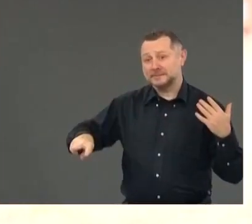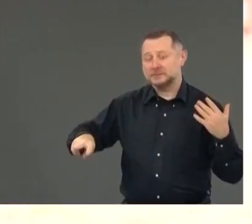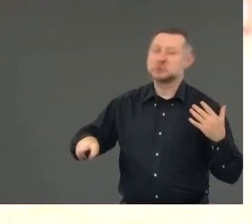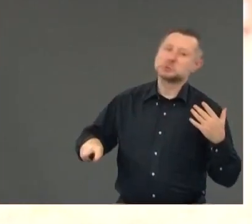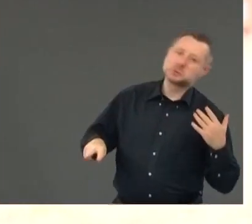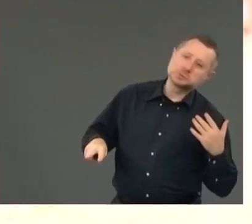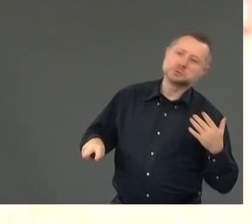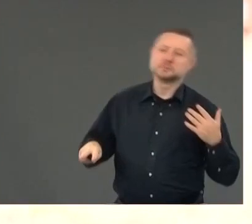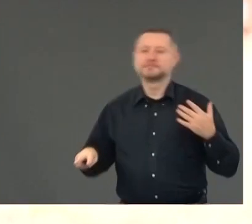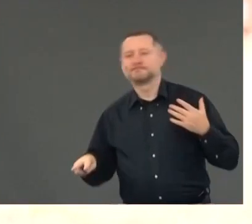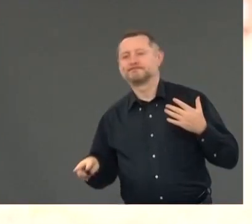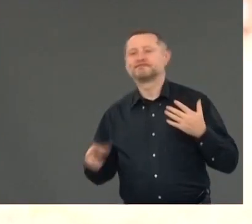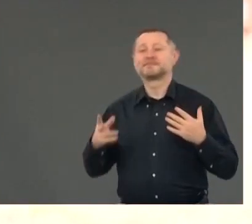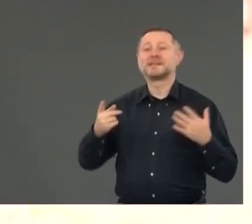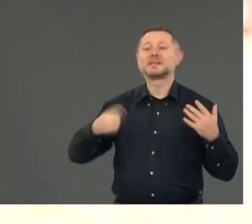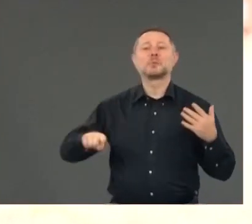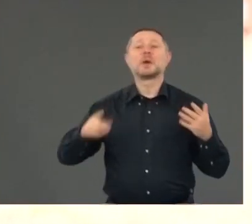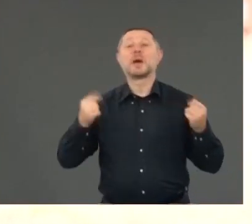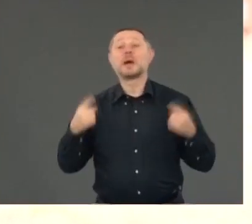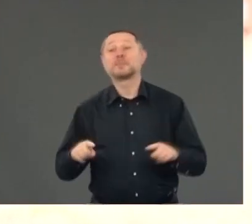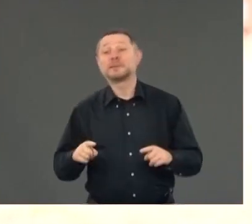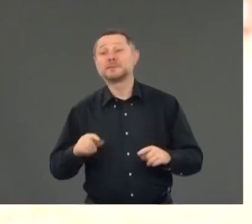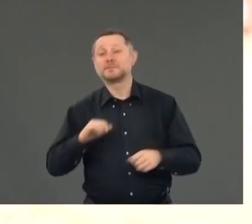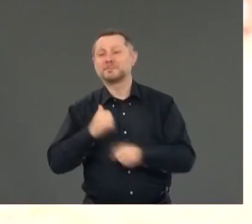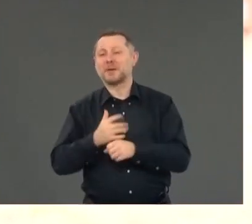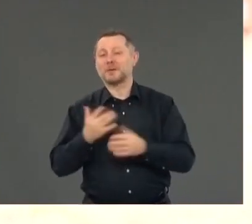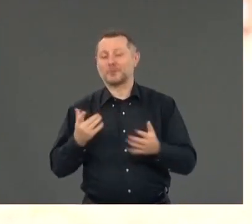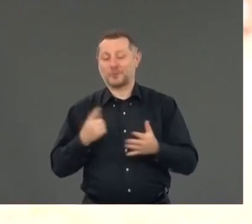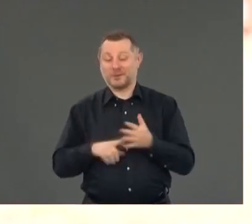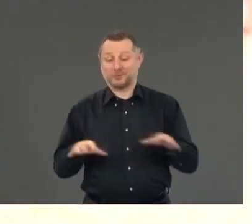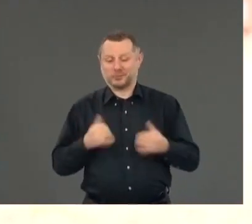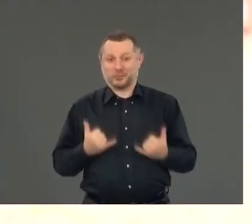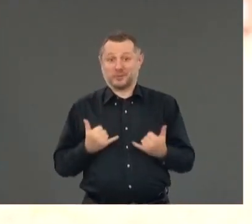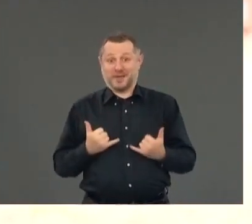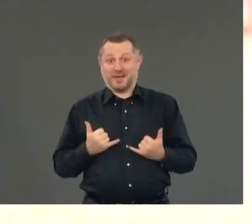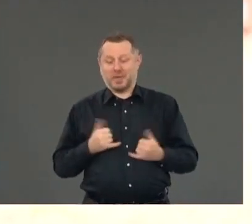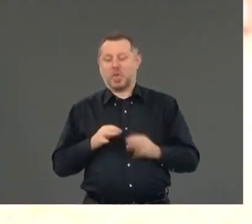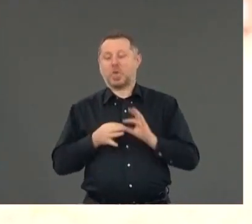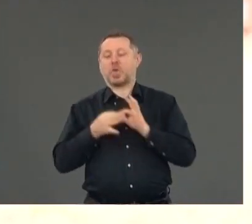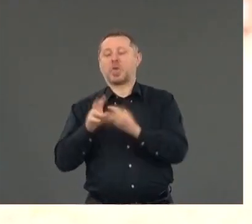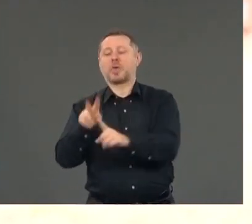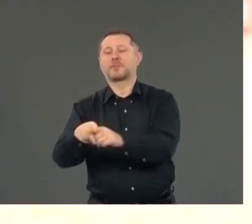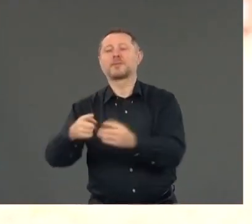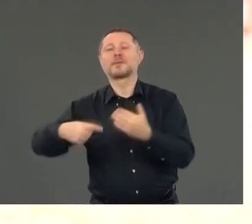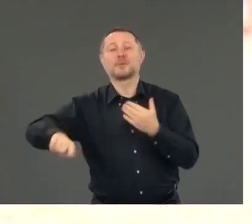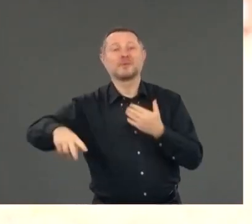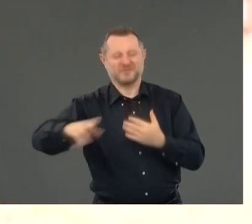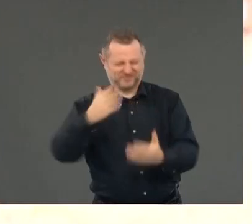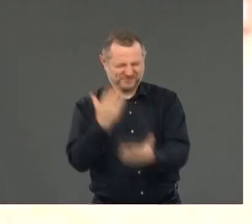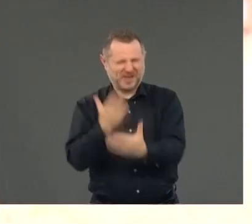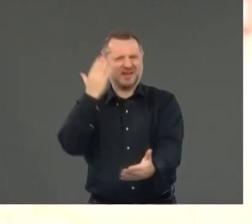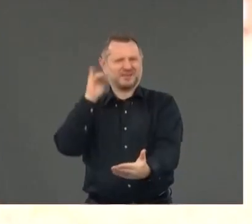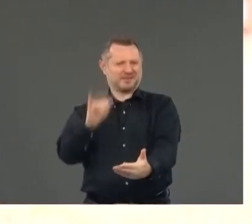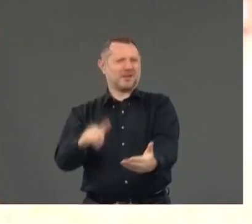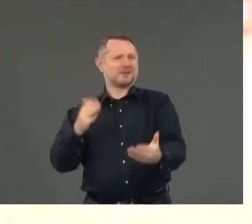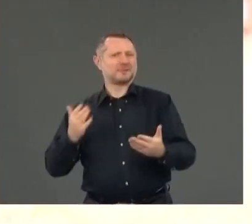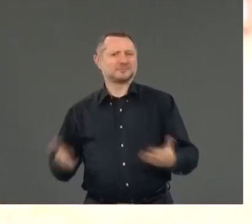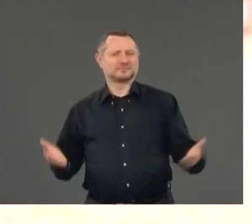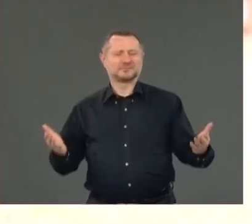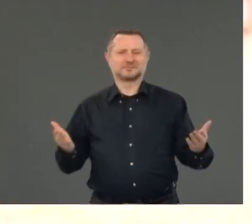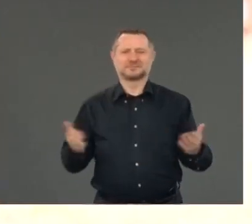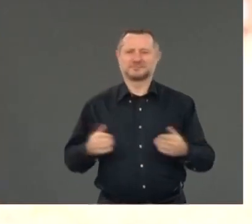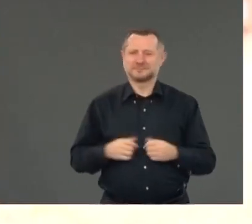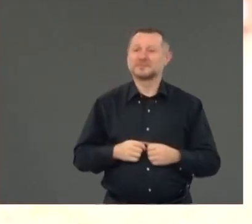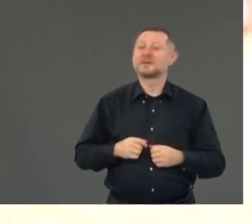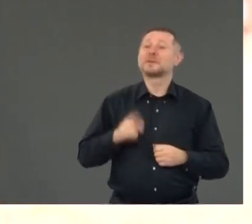a function of what we do today. Oh, that sounds too glib. That is factually true. You tell me how